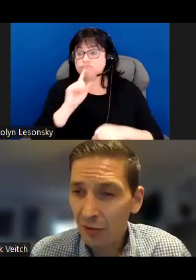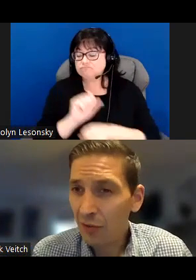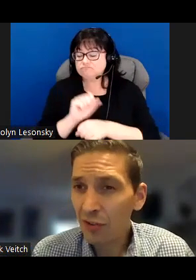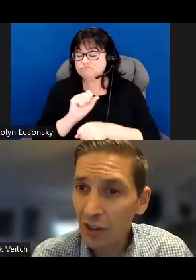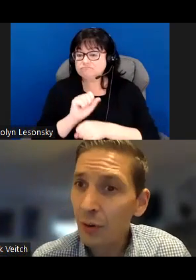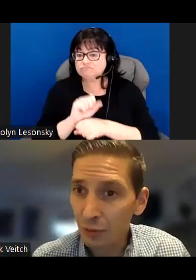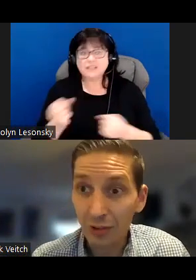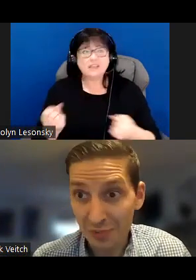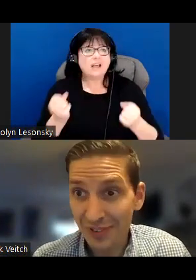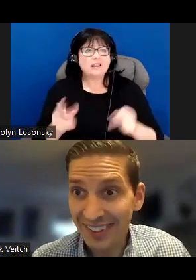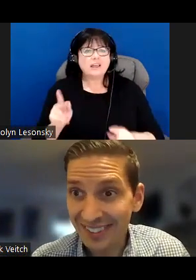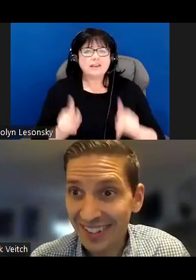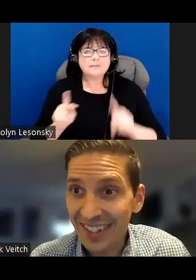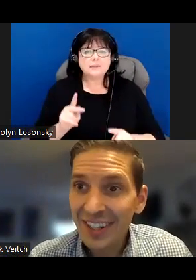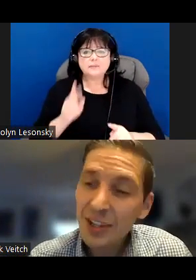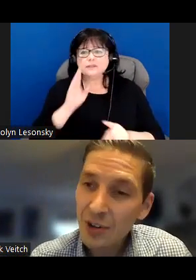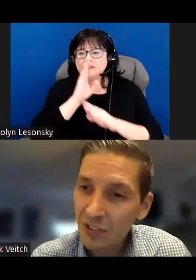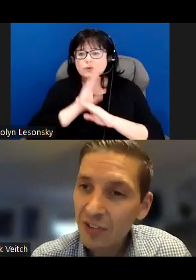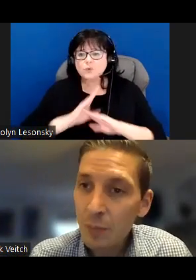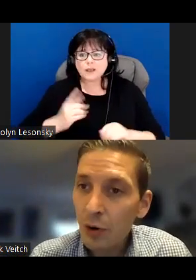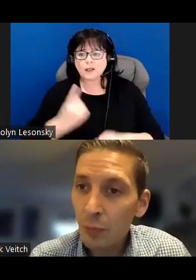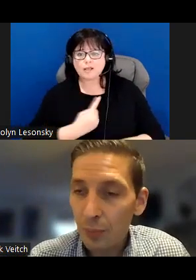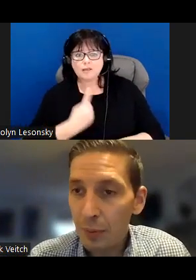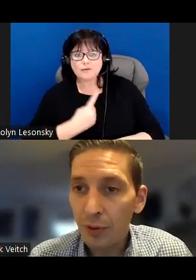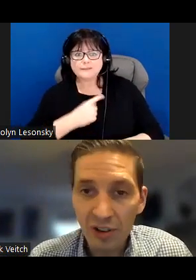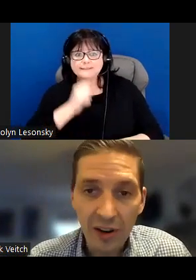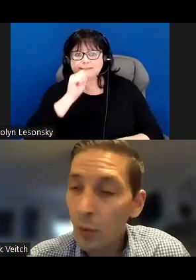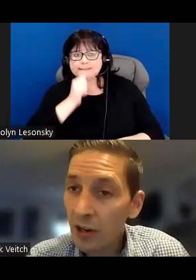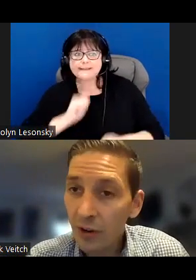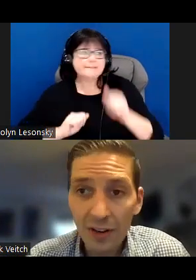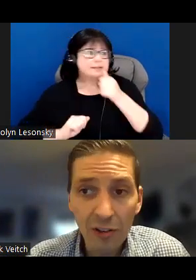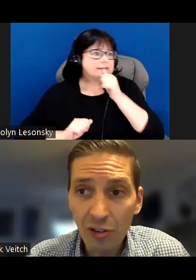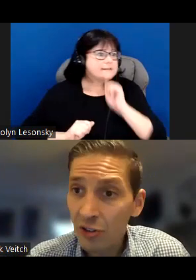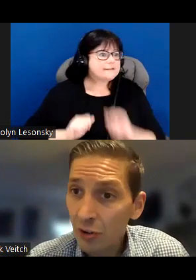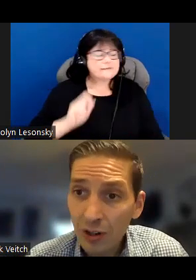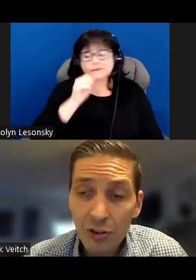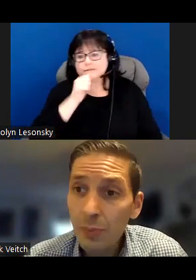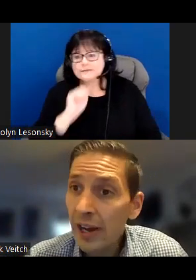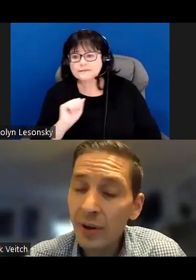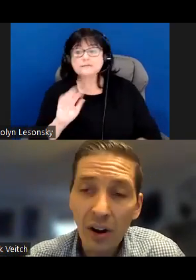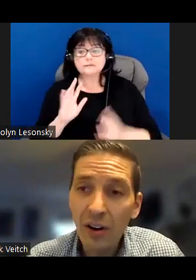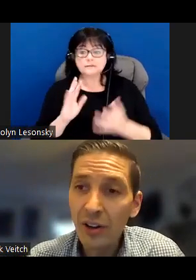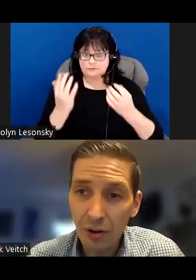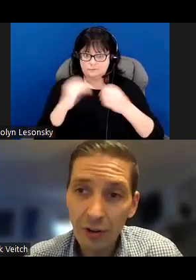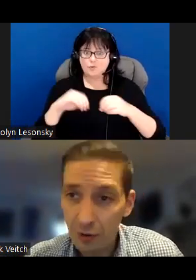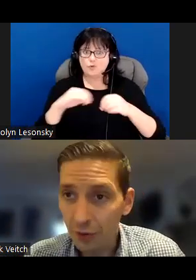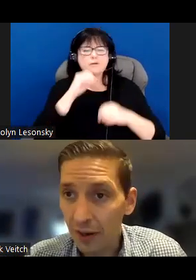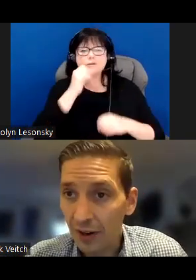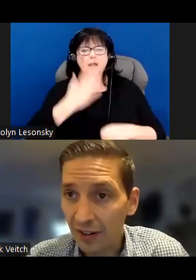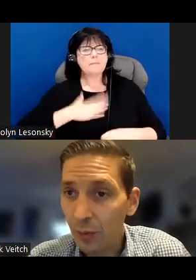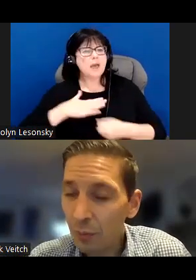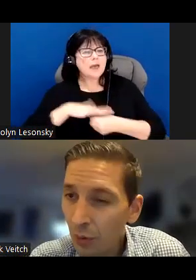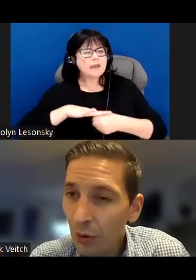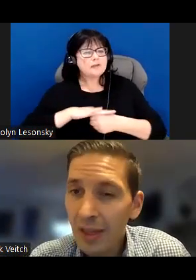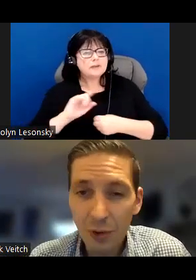pandemic sort of slows, hopefully, you can see more and more people reaching out. And we're hearing it not just in your region or mine, but all across